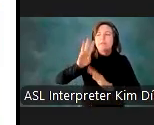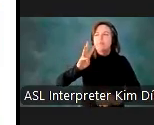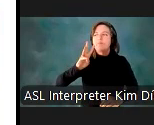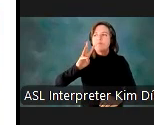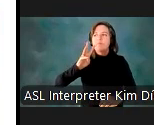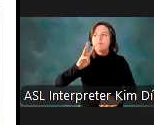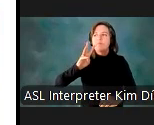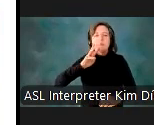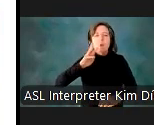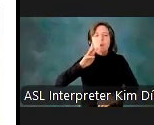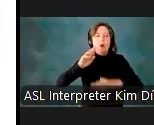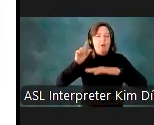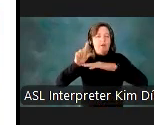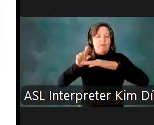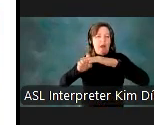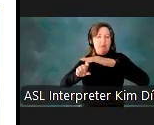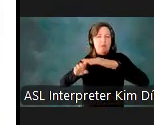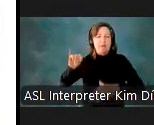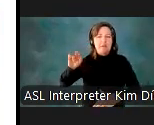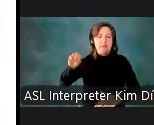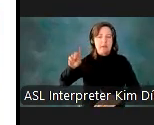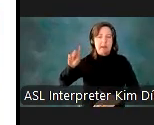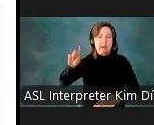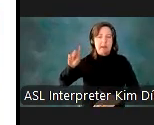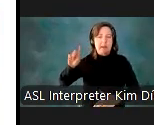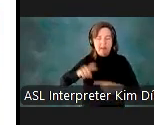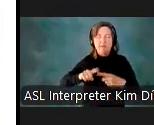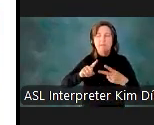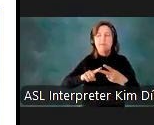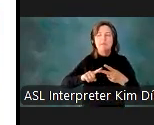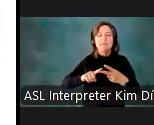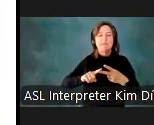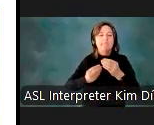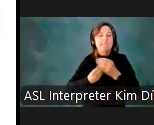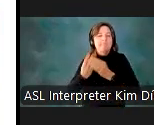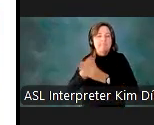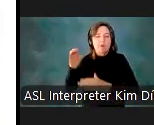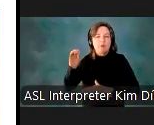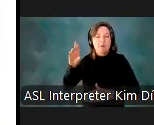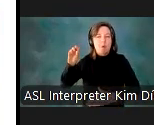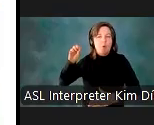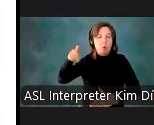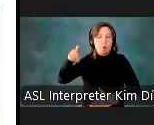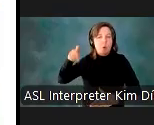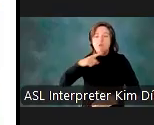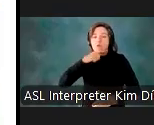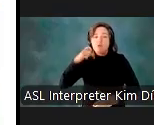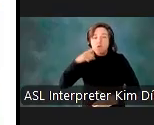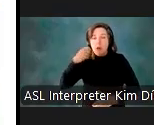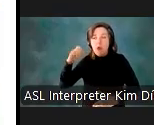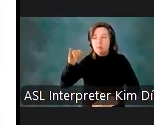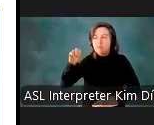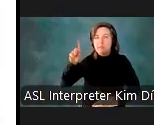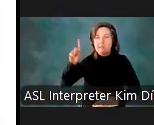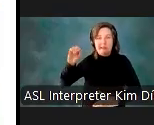fraction index. There's a crop drought index tool, bunch of different